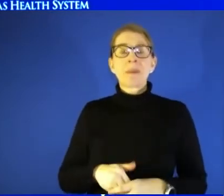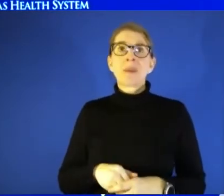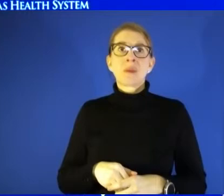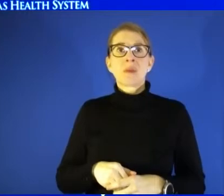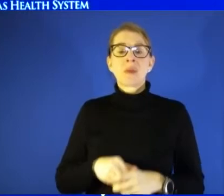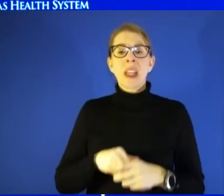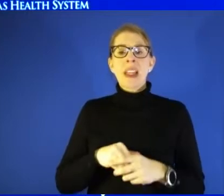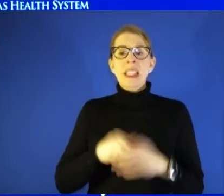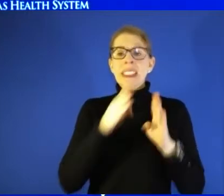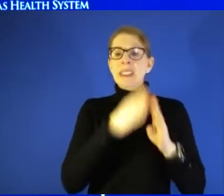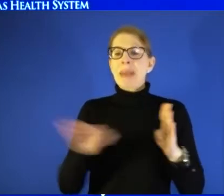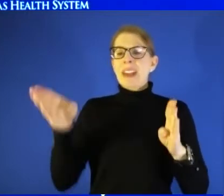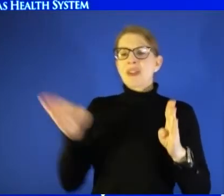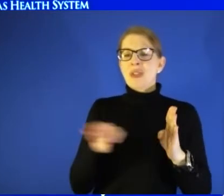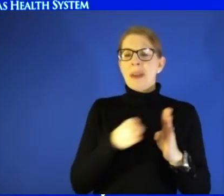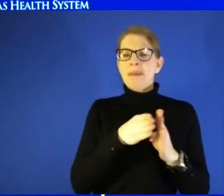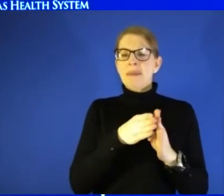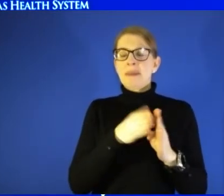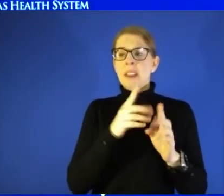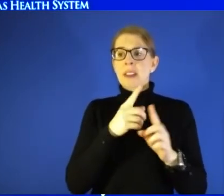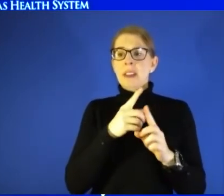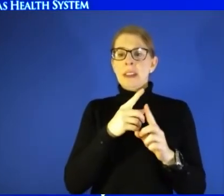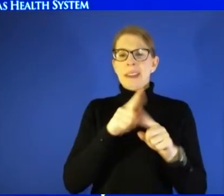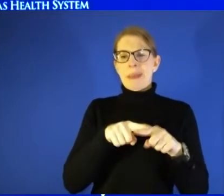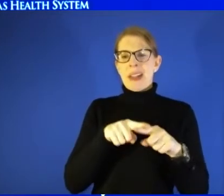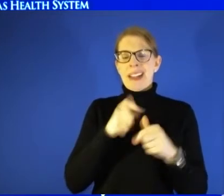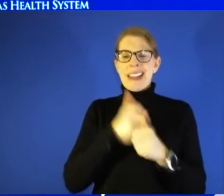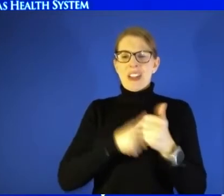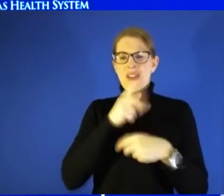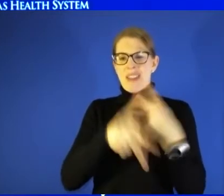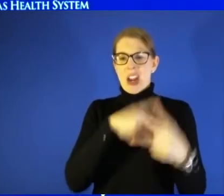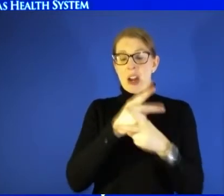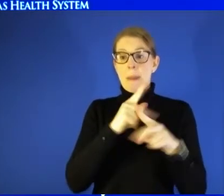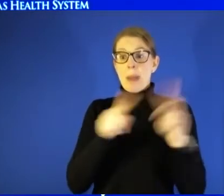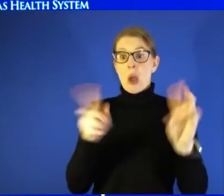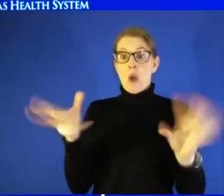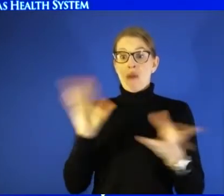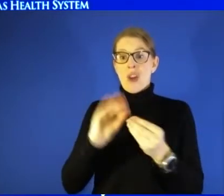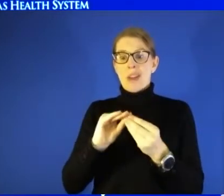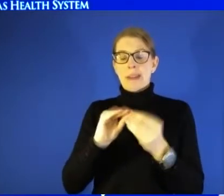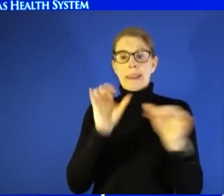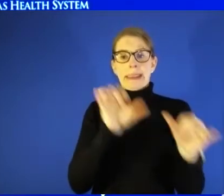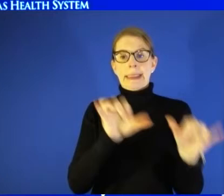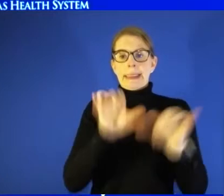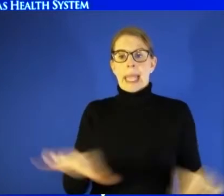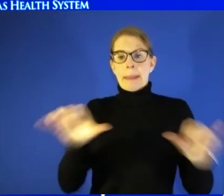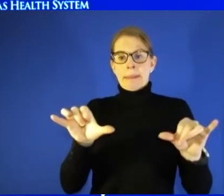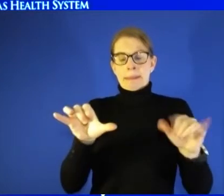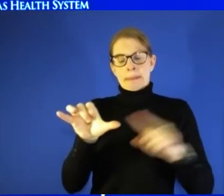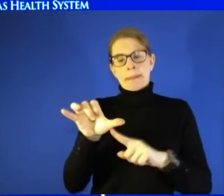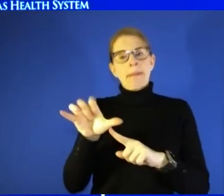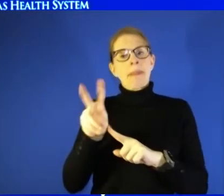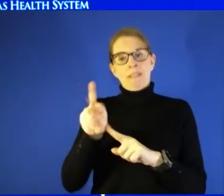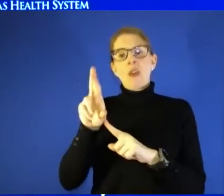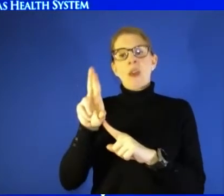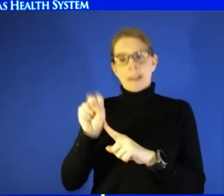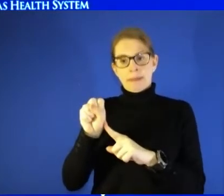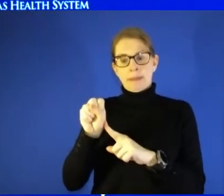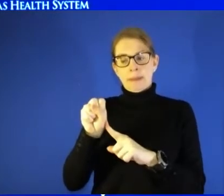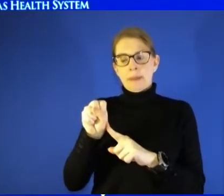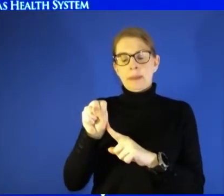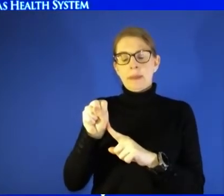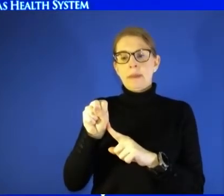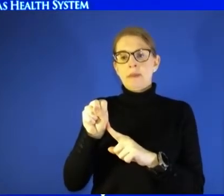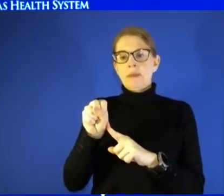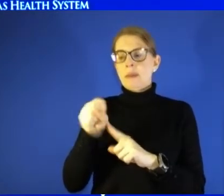spectrum in there from variant to variant, but it's overall greatly the same virus. It overall greatly causes the same